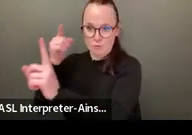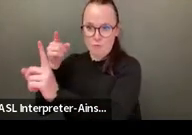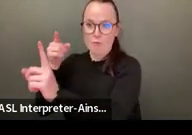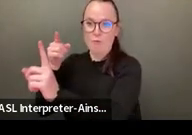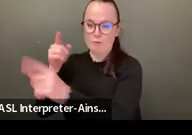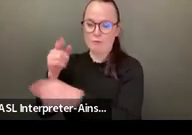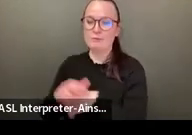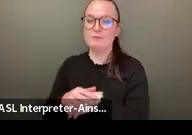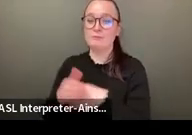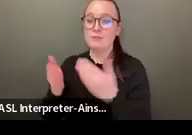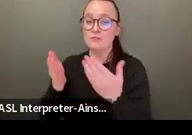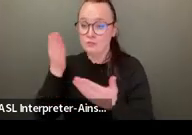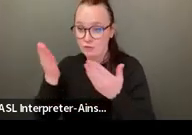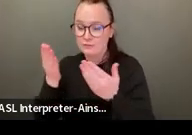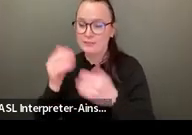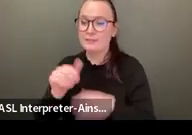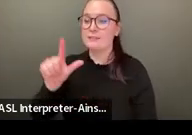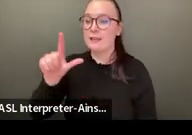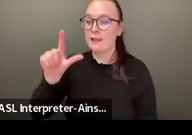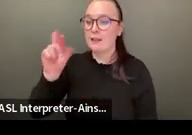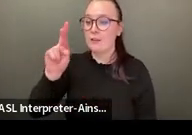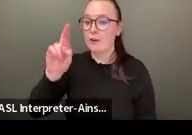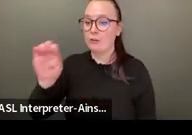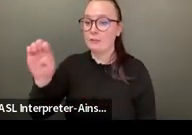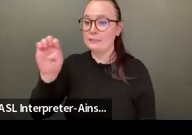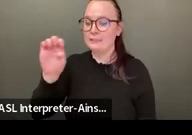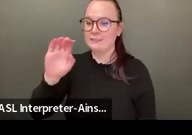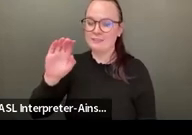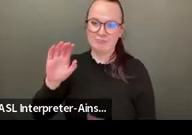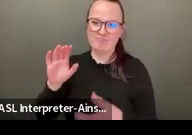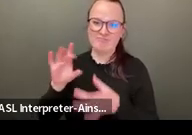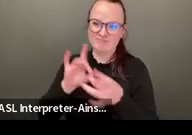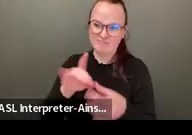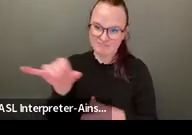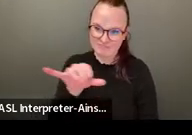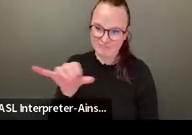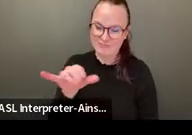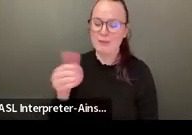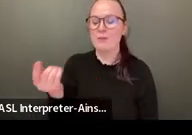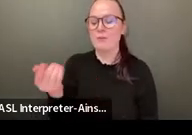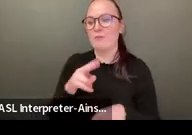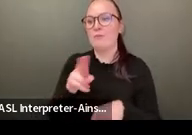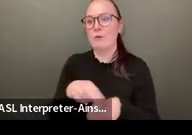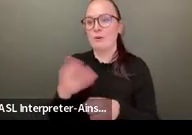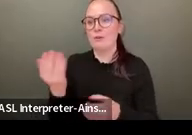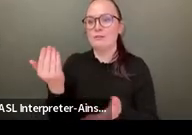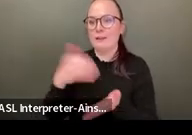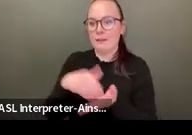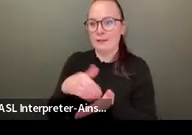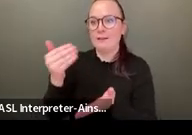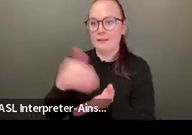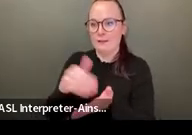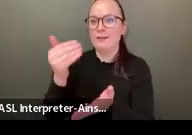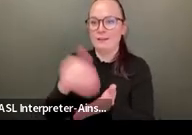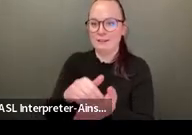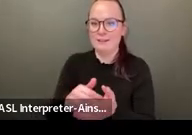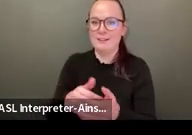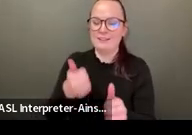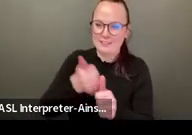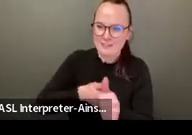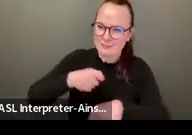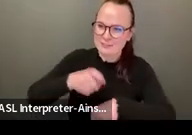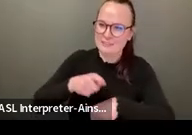services, LRE comes into all of this. And then of course, all of this repeats every time you redo the IEP. When